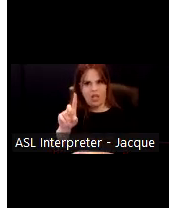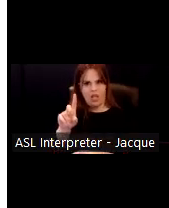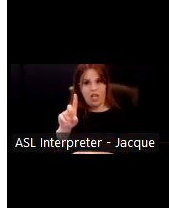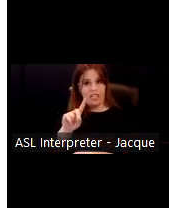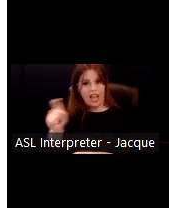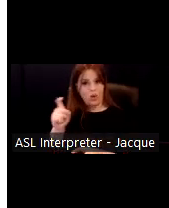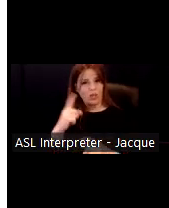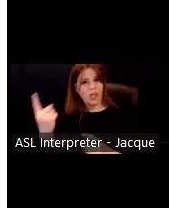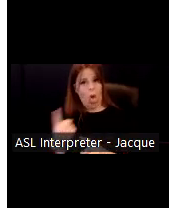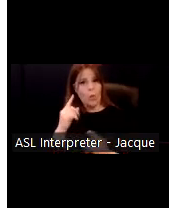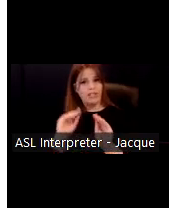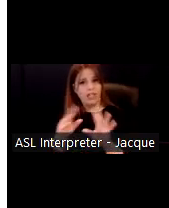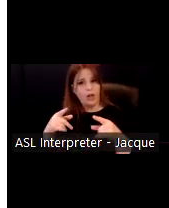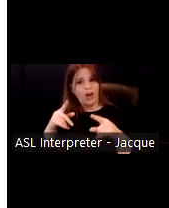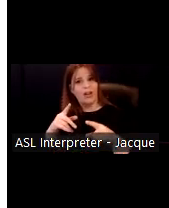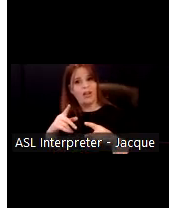time?